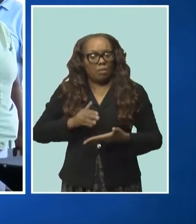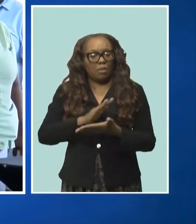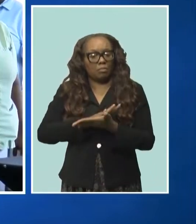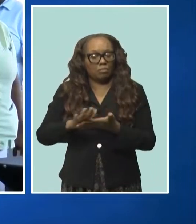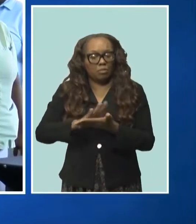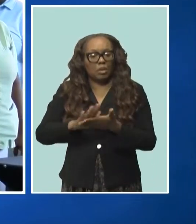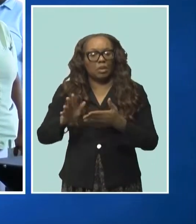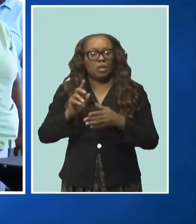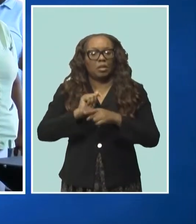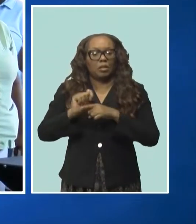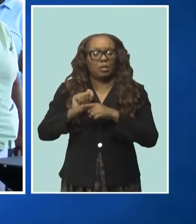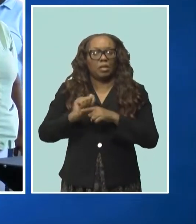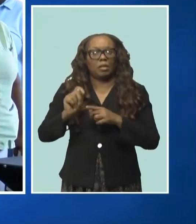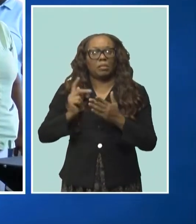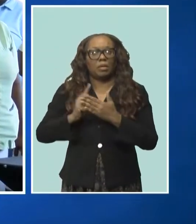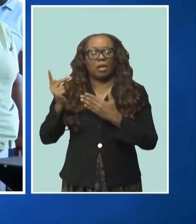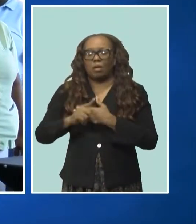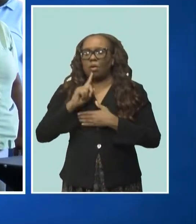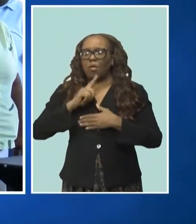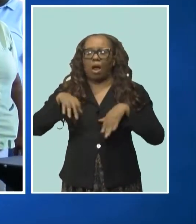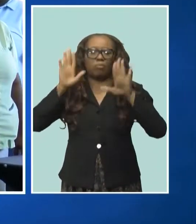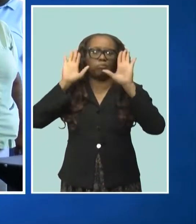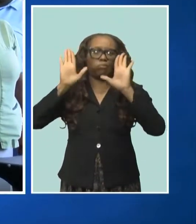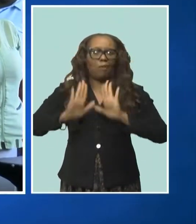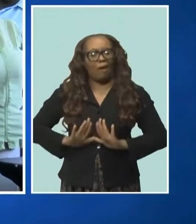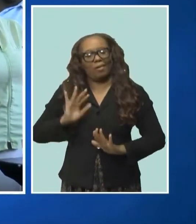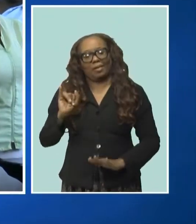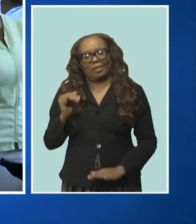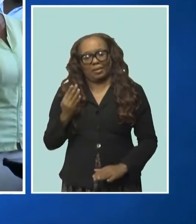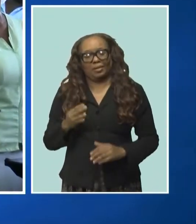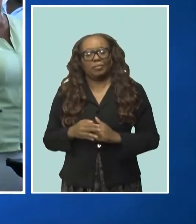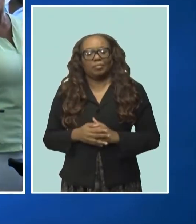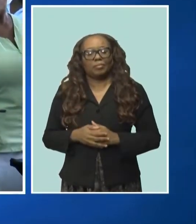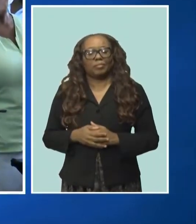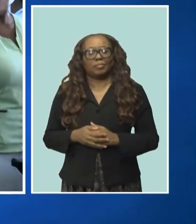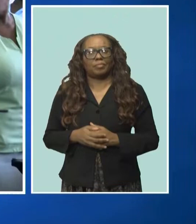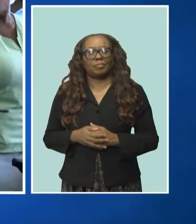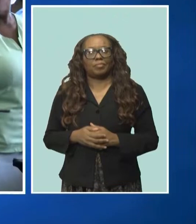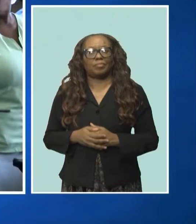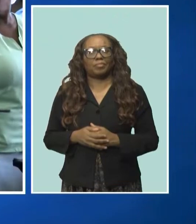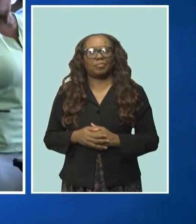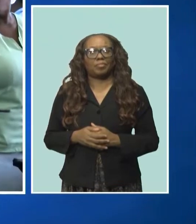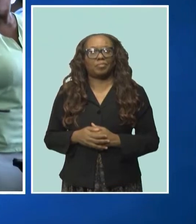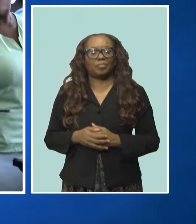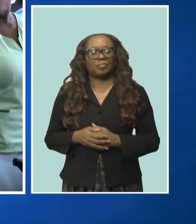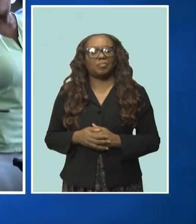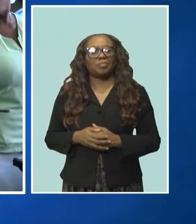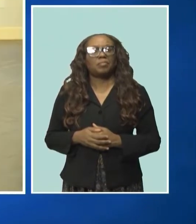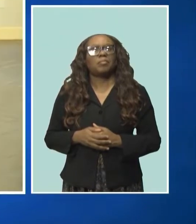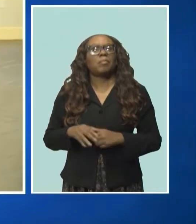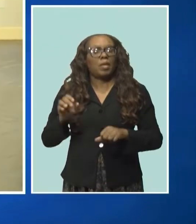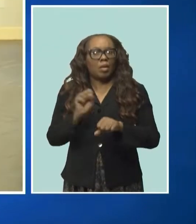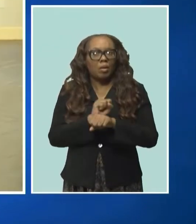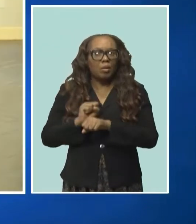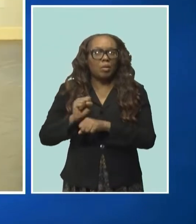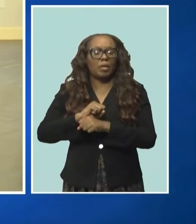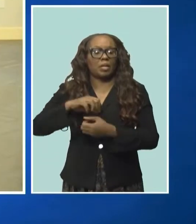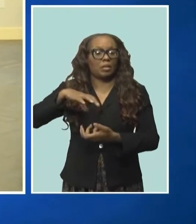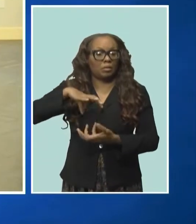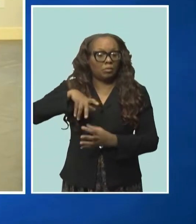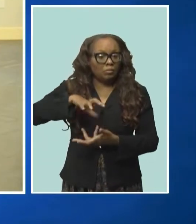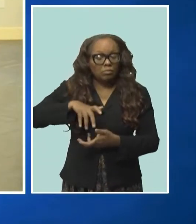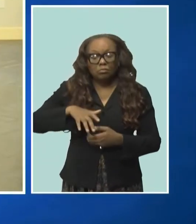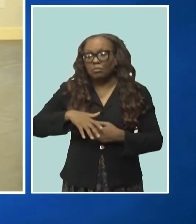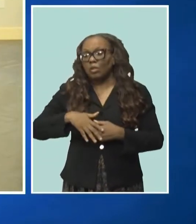did exceptionally well, and he was able to gain a temporary status in the laundry, replacing sick leaves and vacations